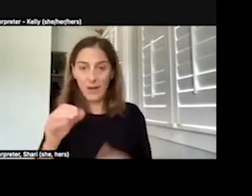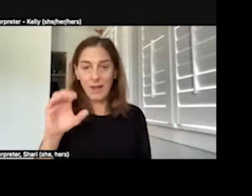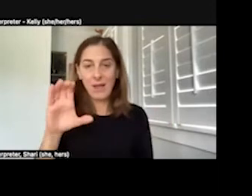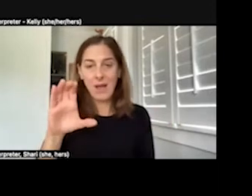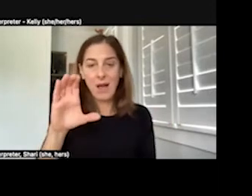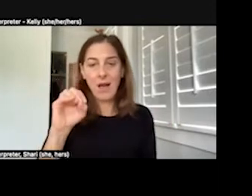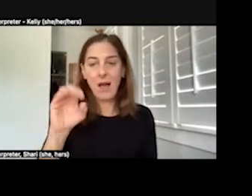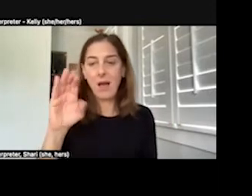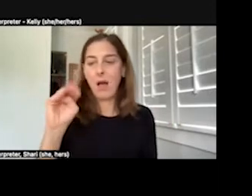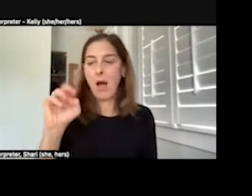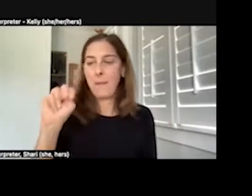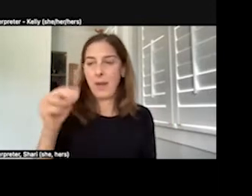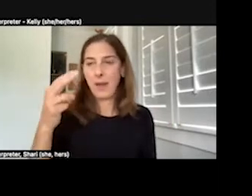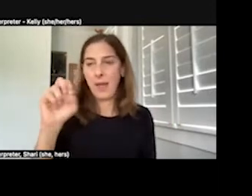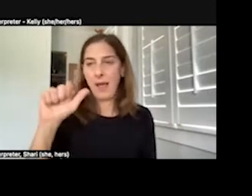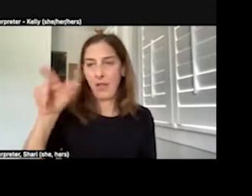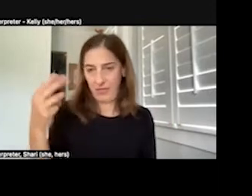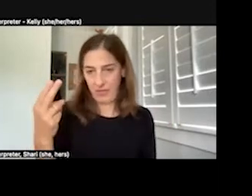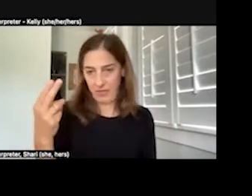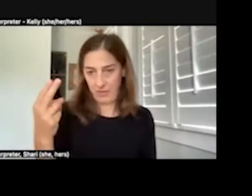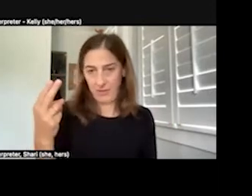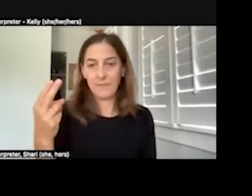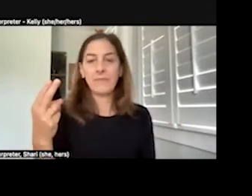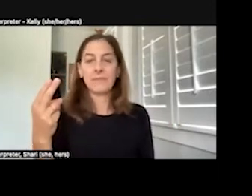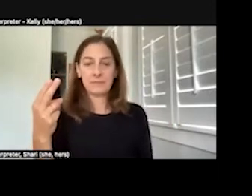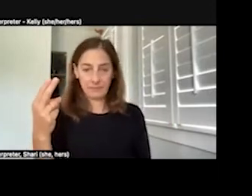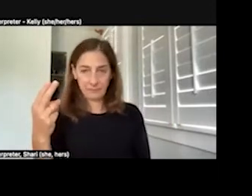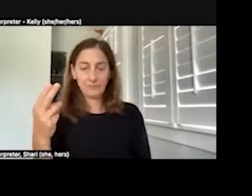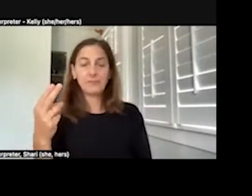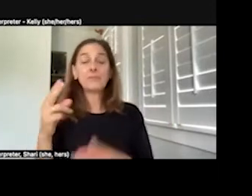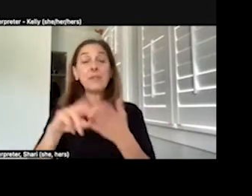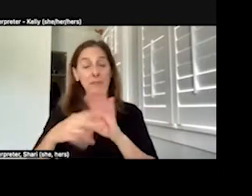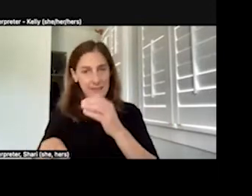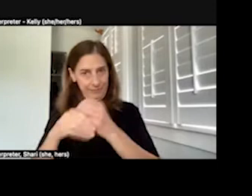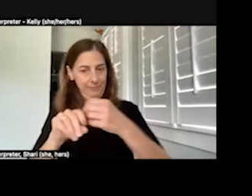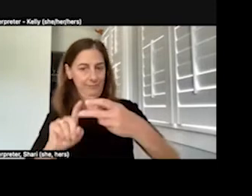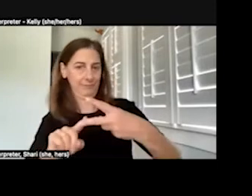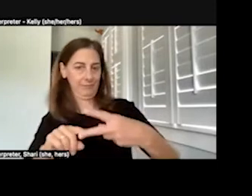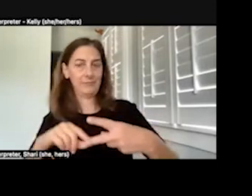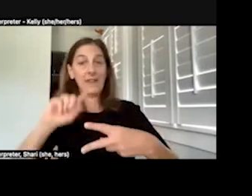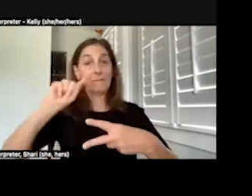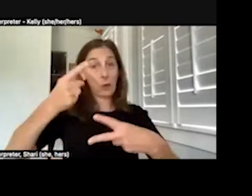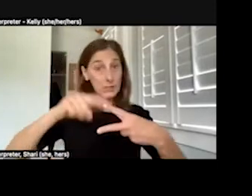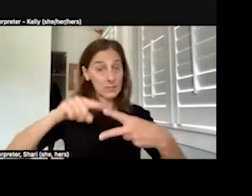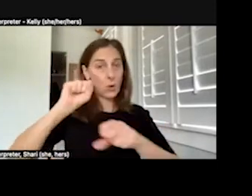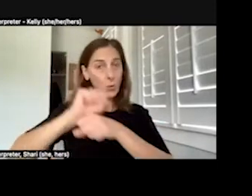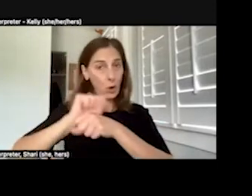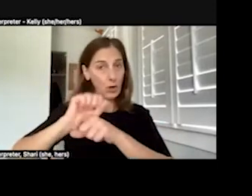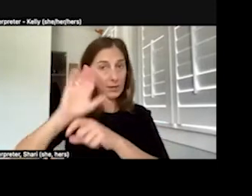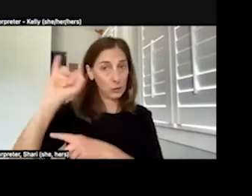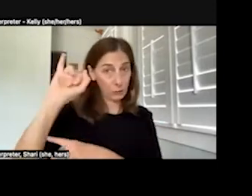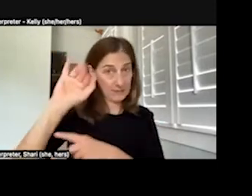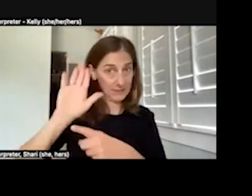and Mass Health will then act as secondary to the work insurance.